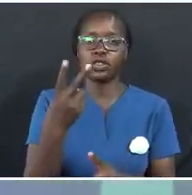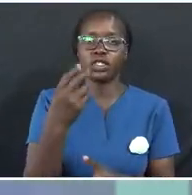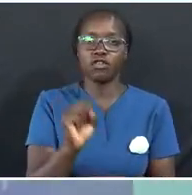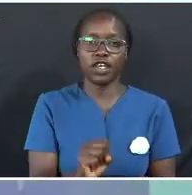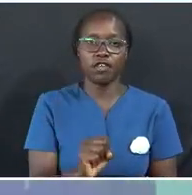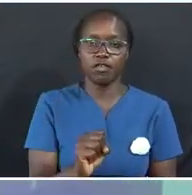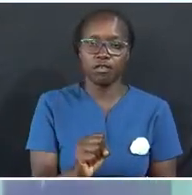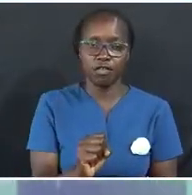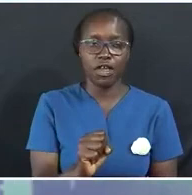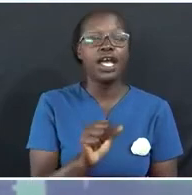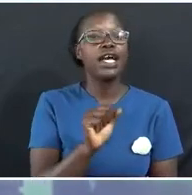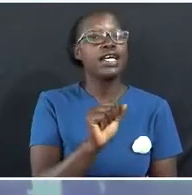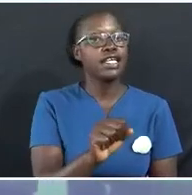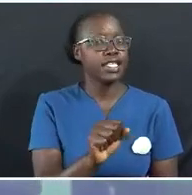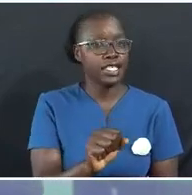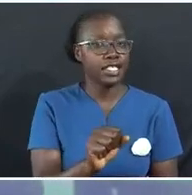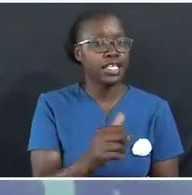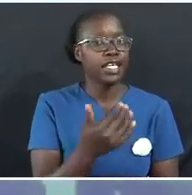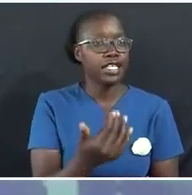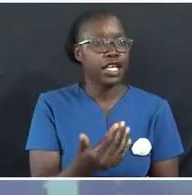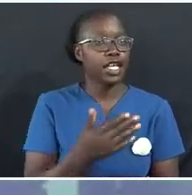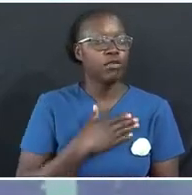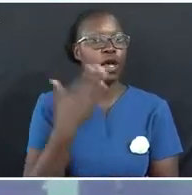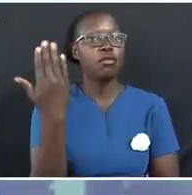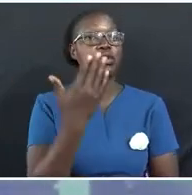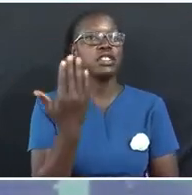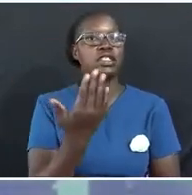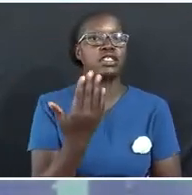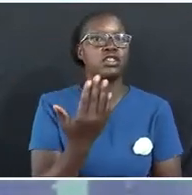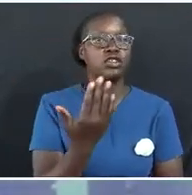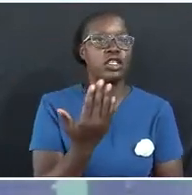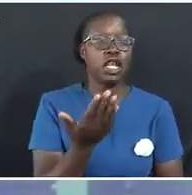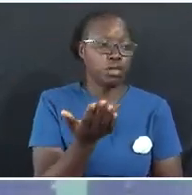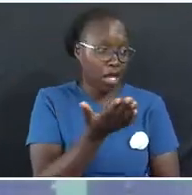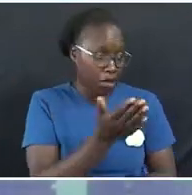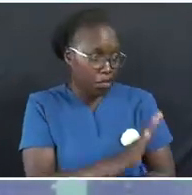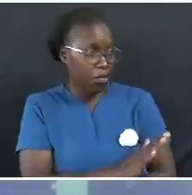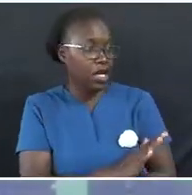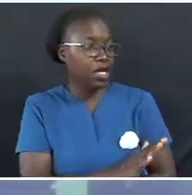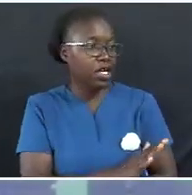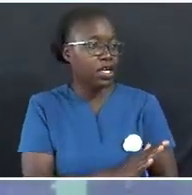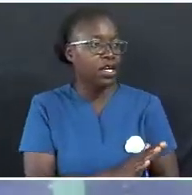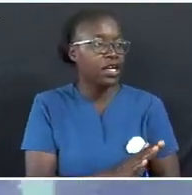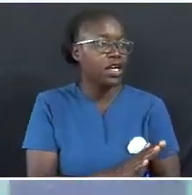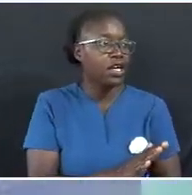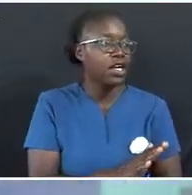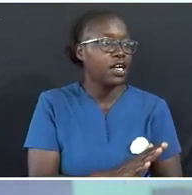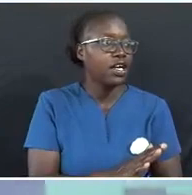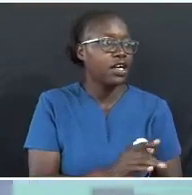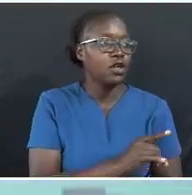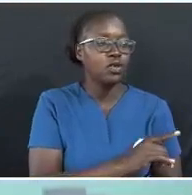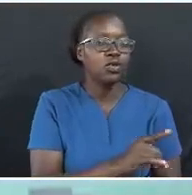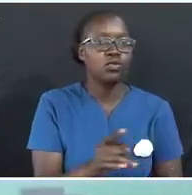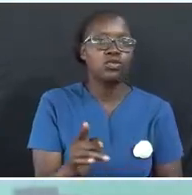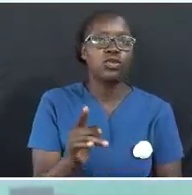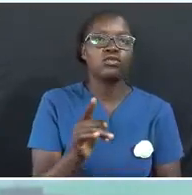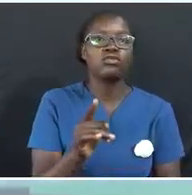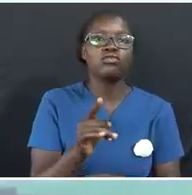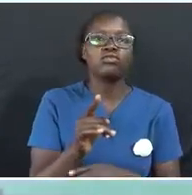Yes. In my presentation, I'll be coming back to those slogans